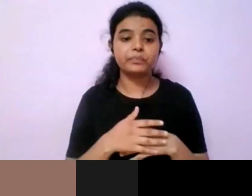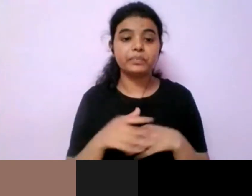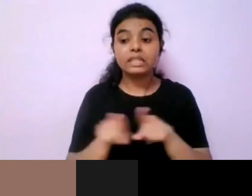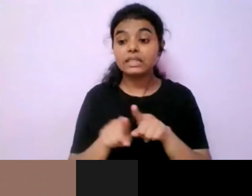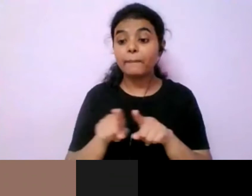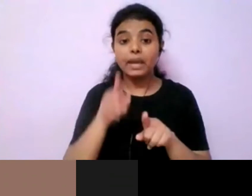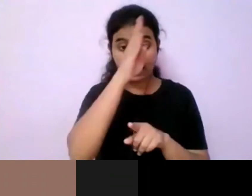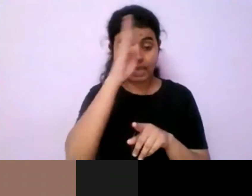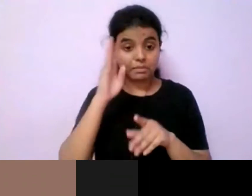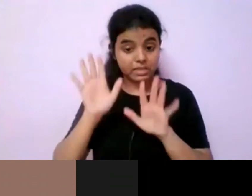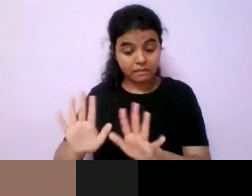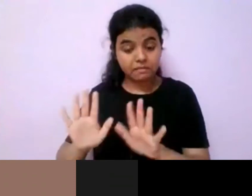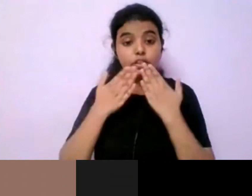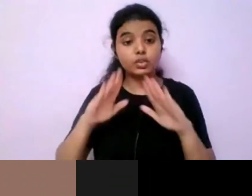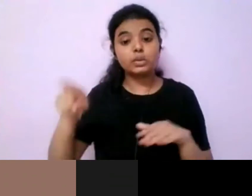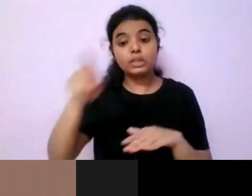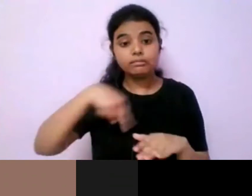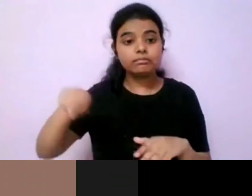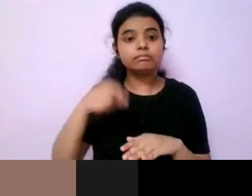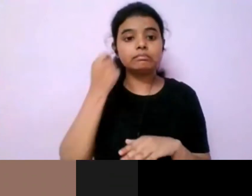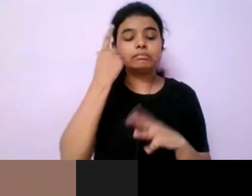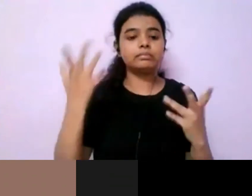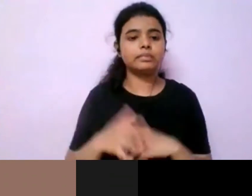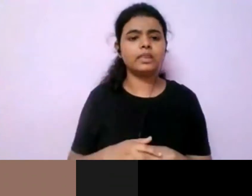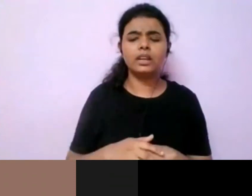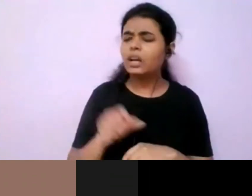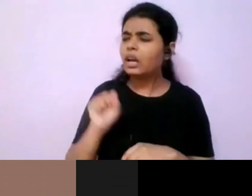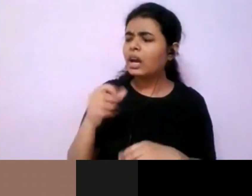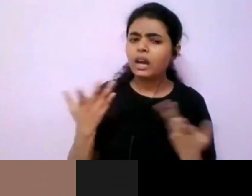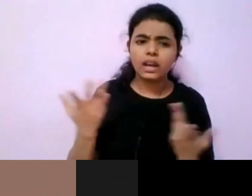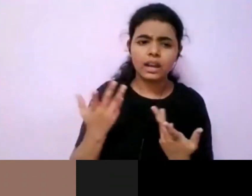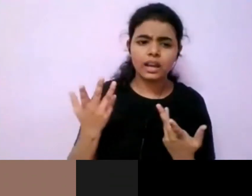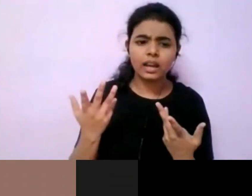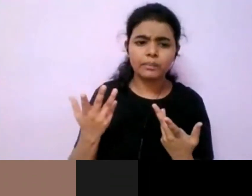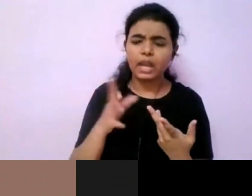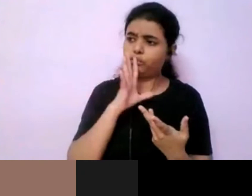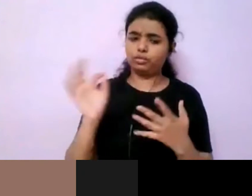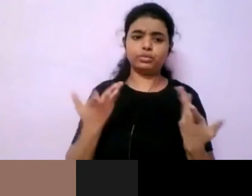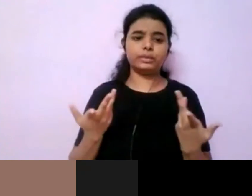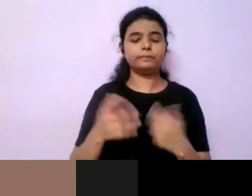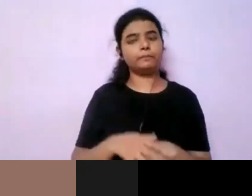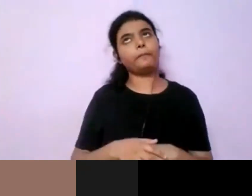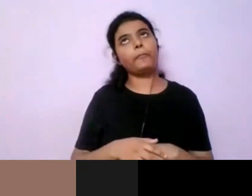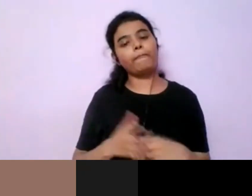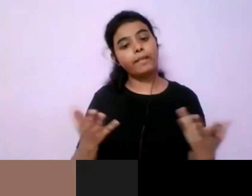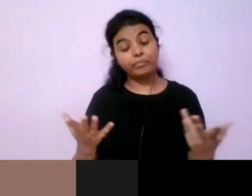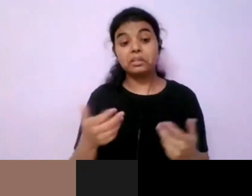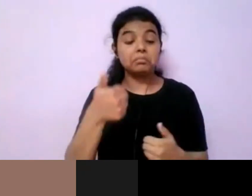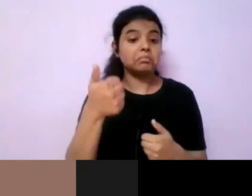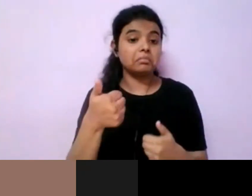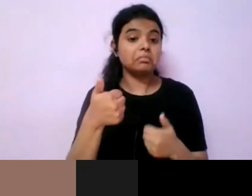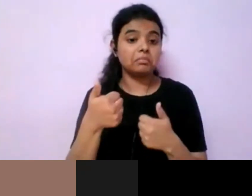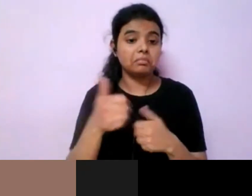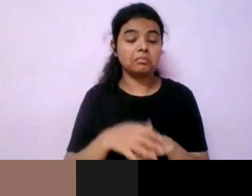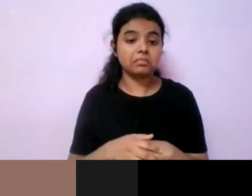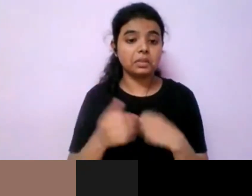academics. Yeah. I mean, I'm not sure quite, but okay. So Bill Hughes is a very good friend of mine. He lives just down